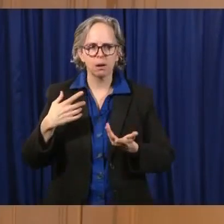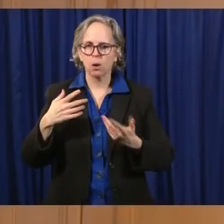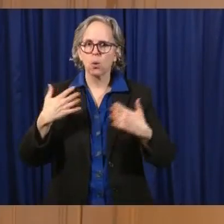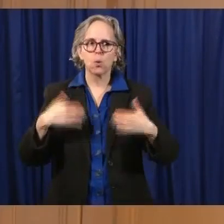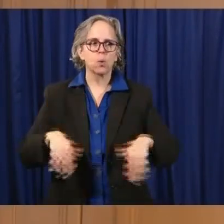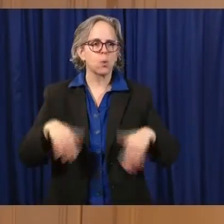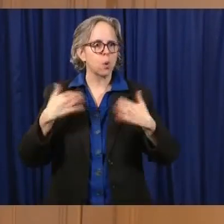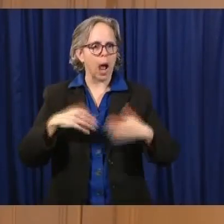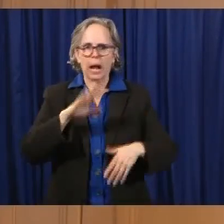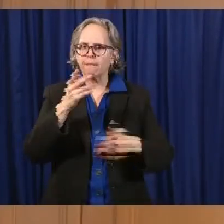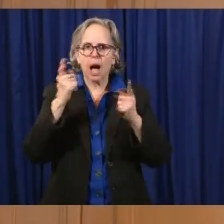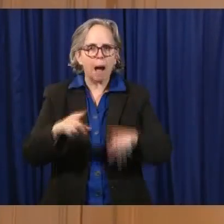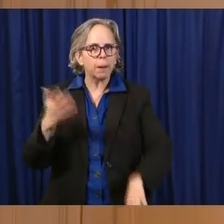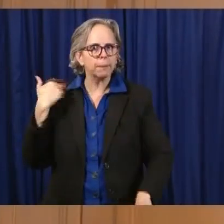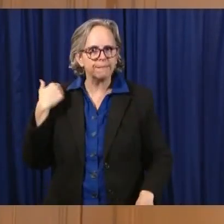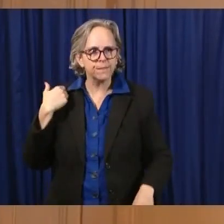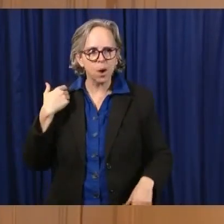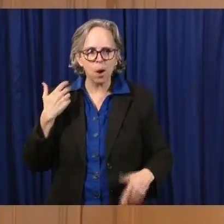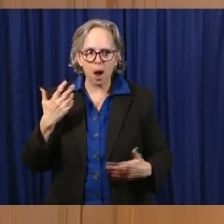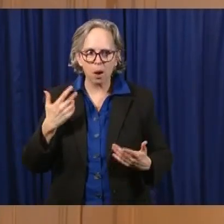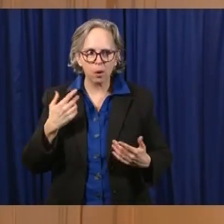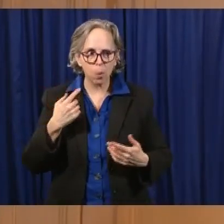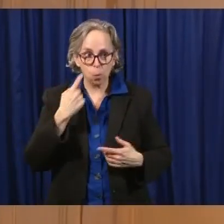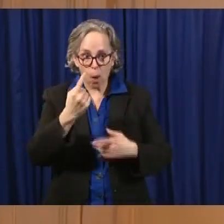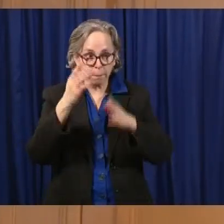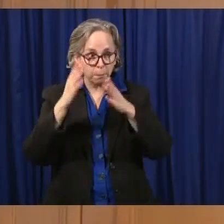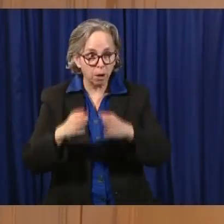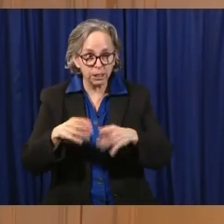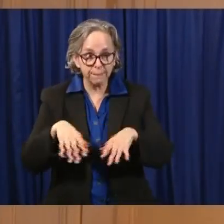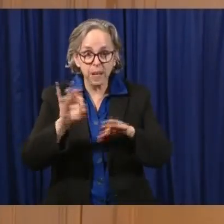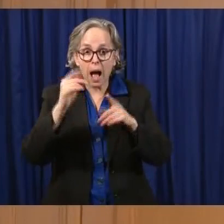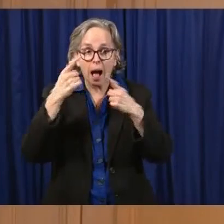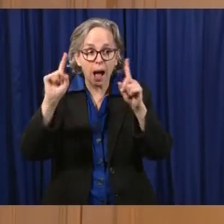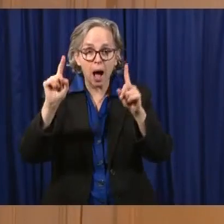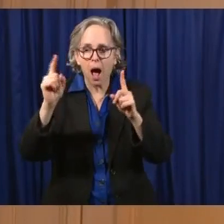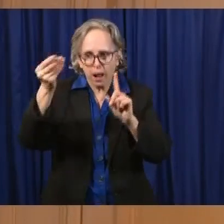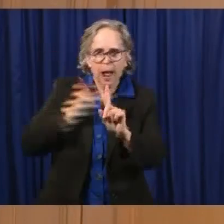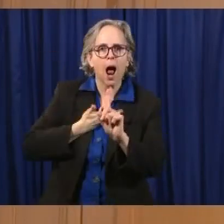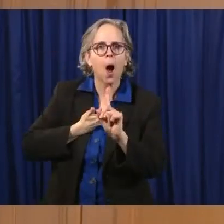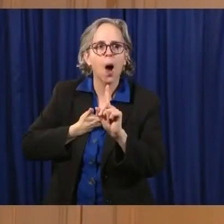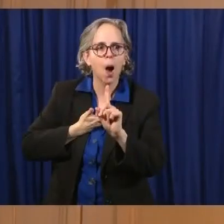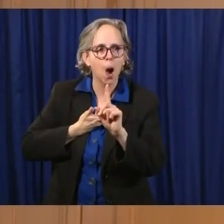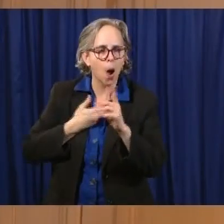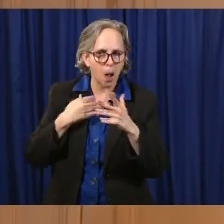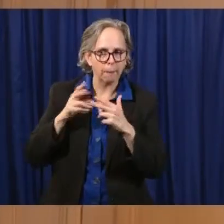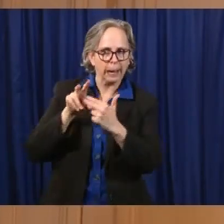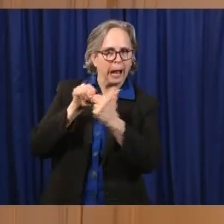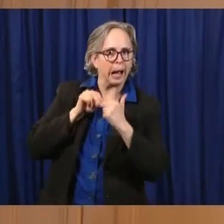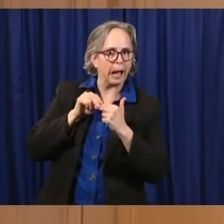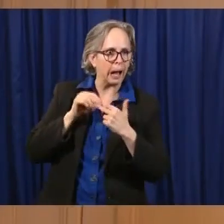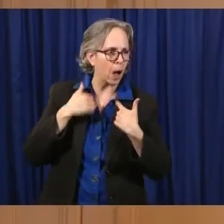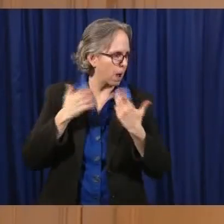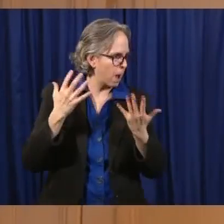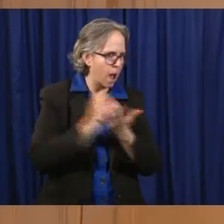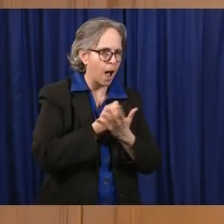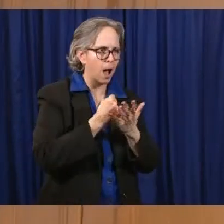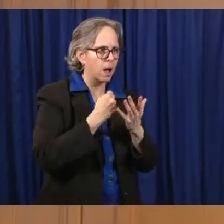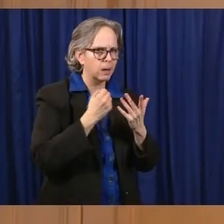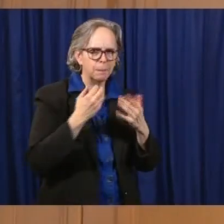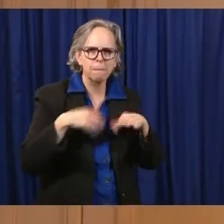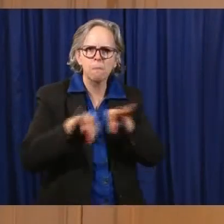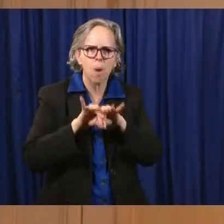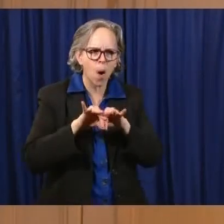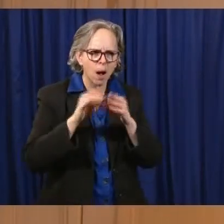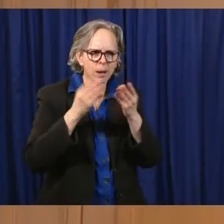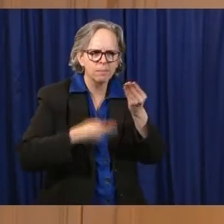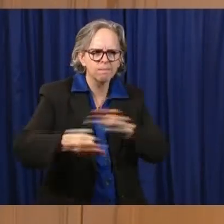somebody finds something that works and they share it across. And I think that's very, very important because, as you know, we are an interconnected